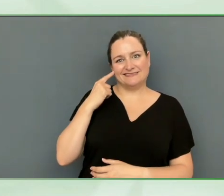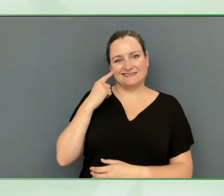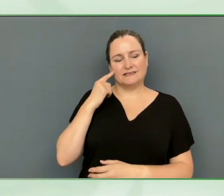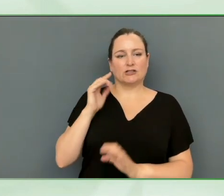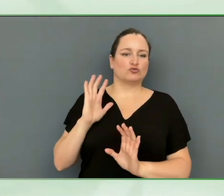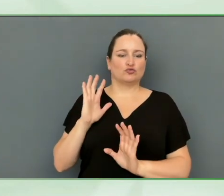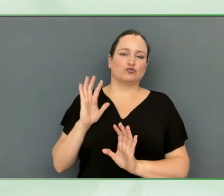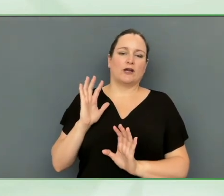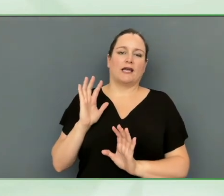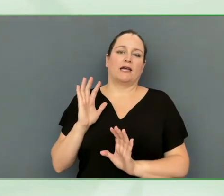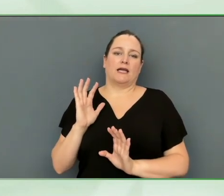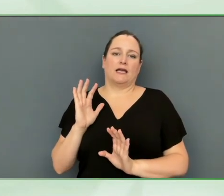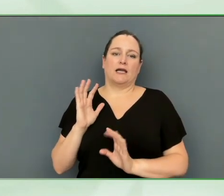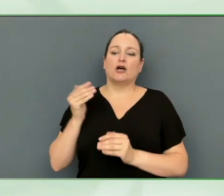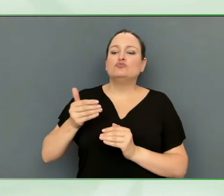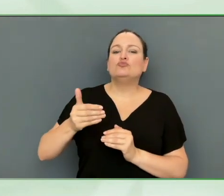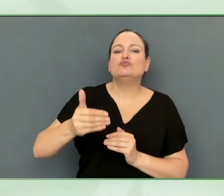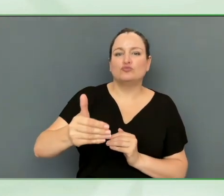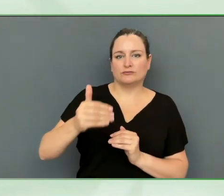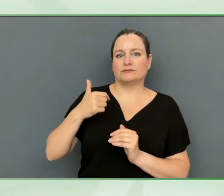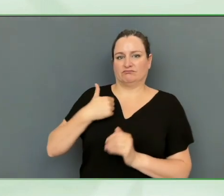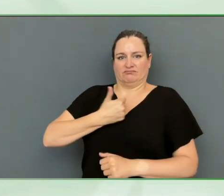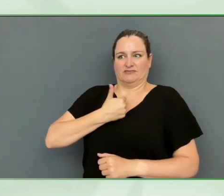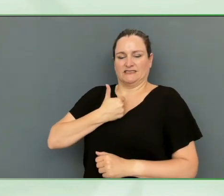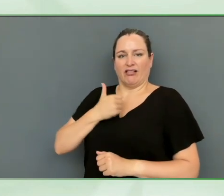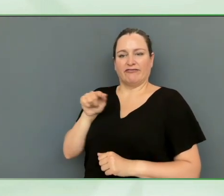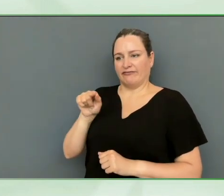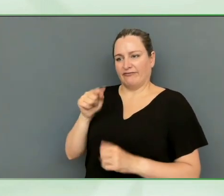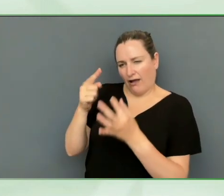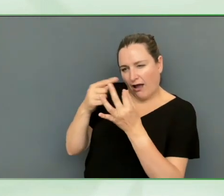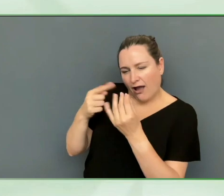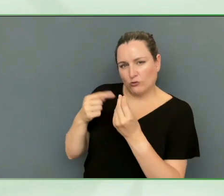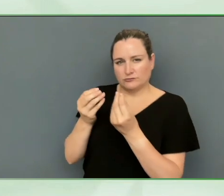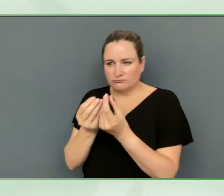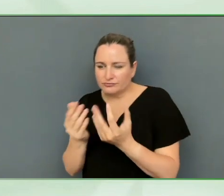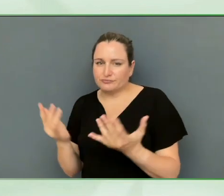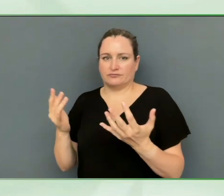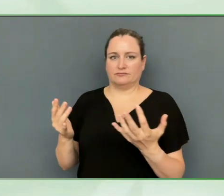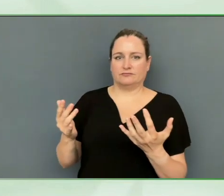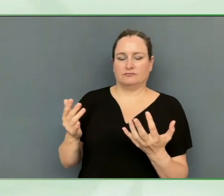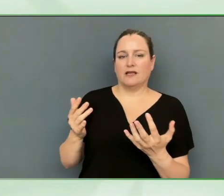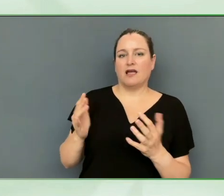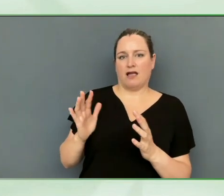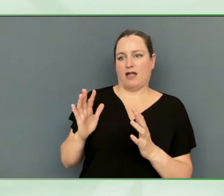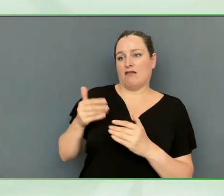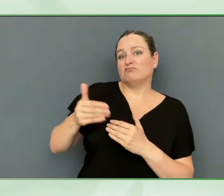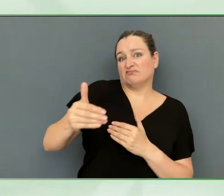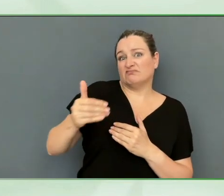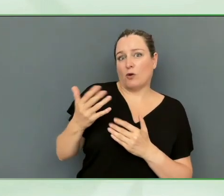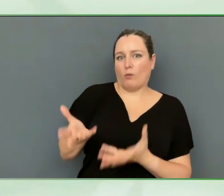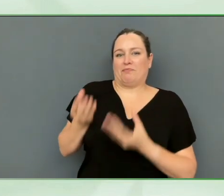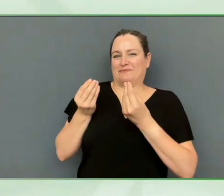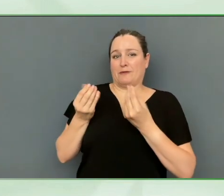to gather these metrics ourselves. So that's a really short introduction. I think I stayed within the time, right? Yeah. Okay,